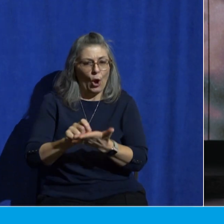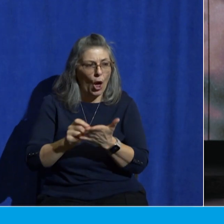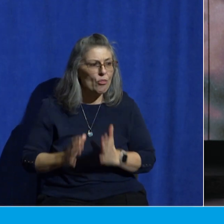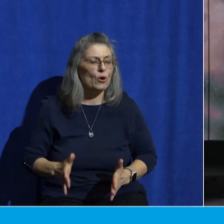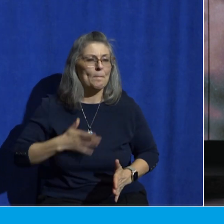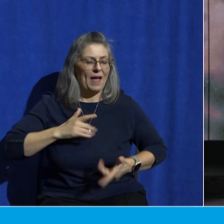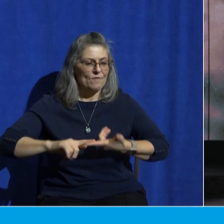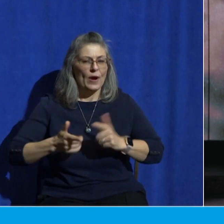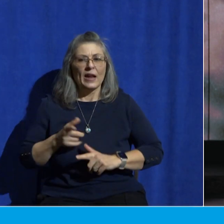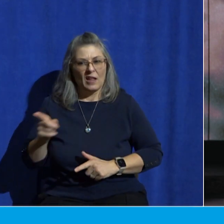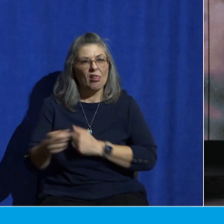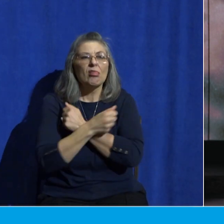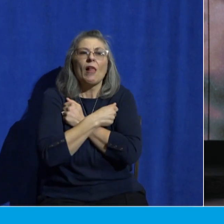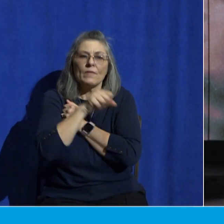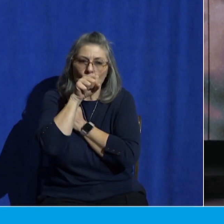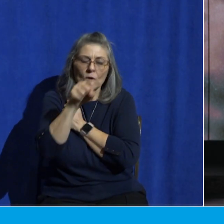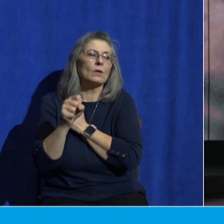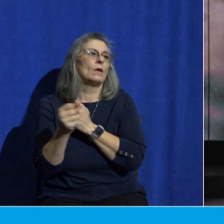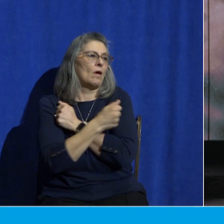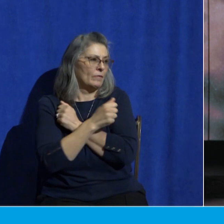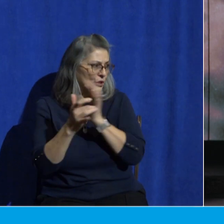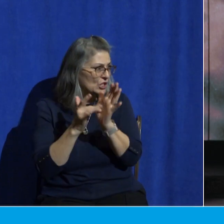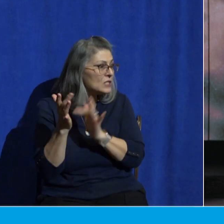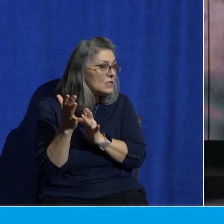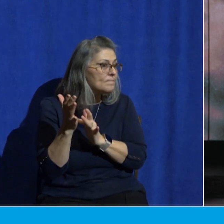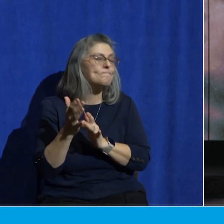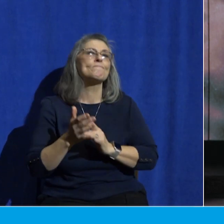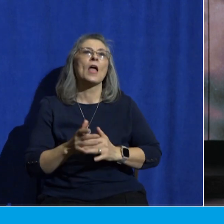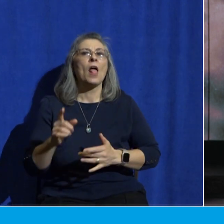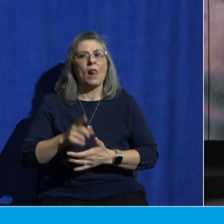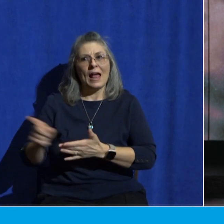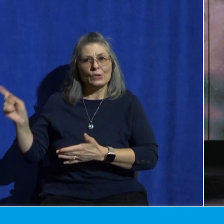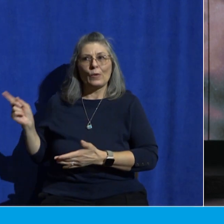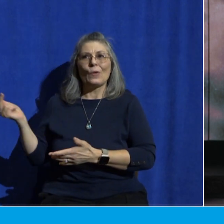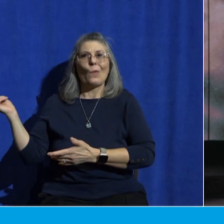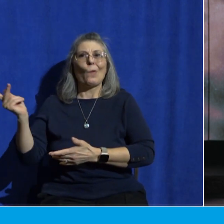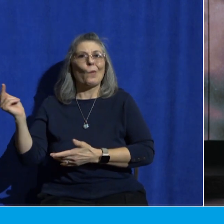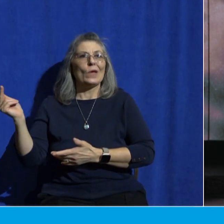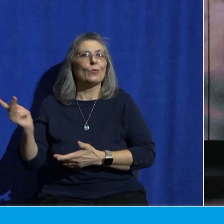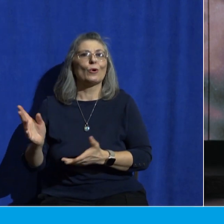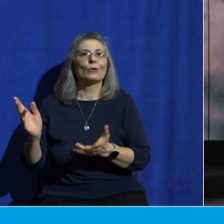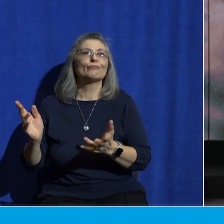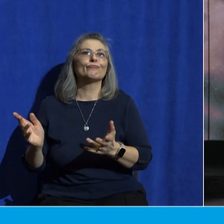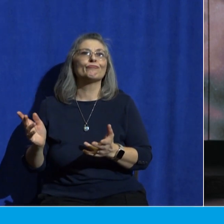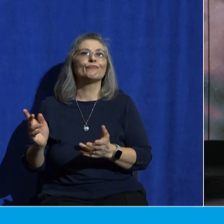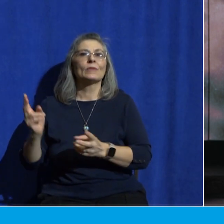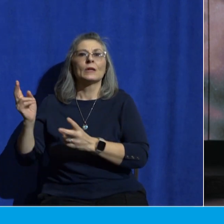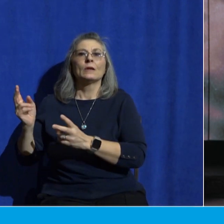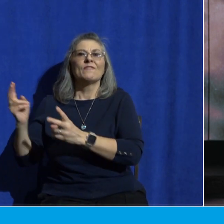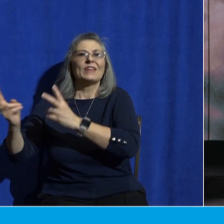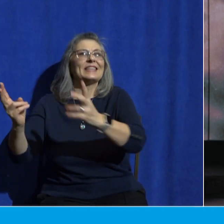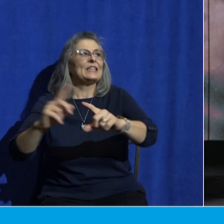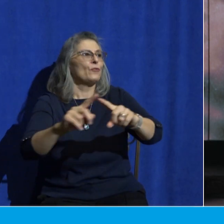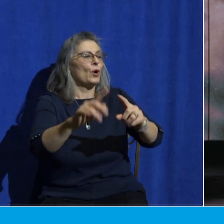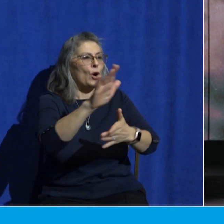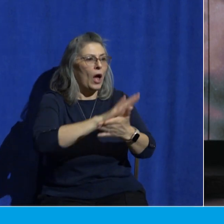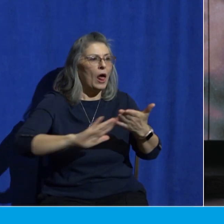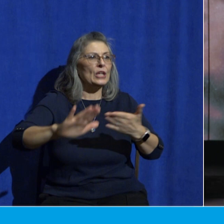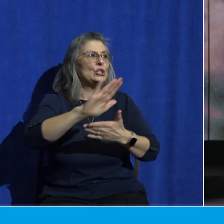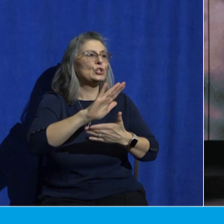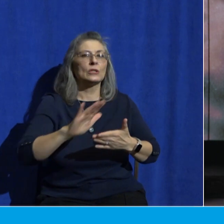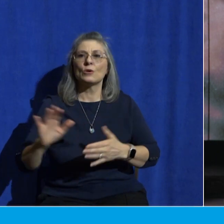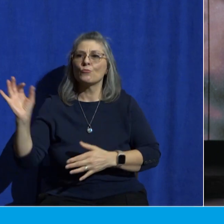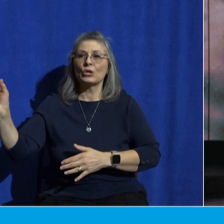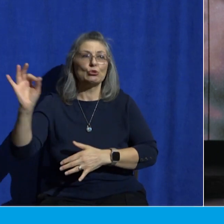Jesus, and he and I were speaking together last week on a college campus, and at one point, we were just talking about the authority of